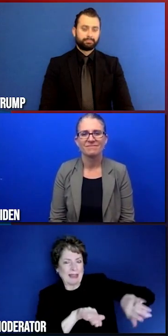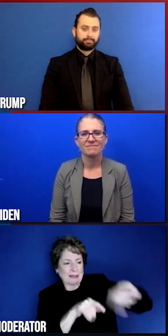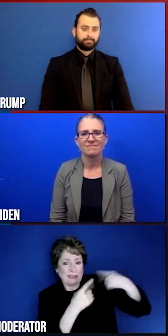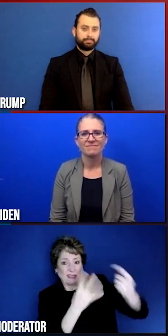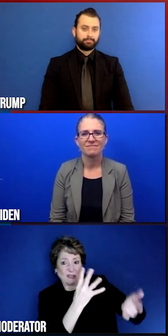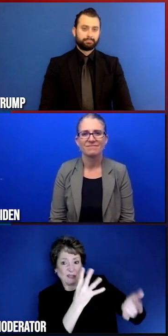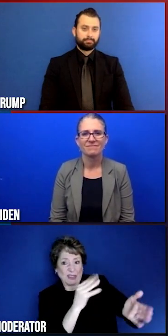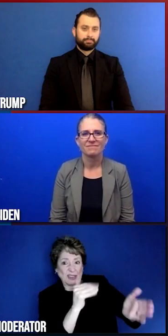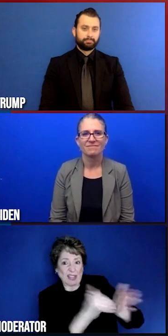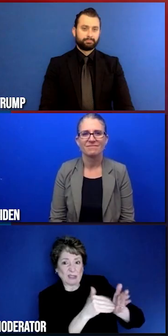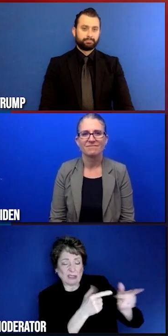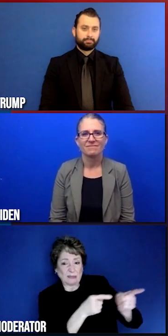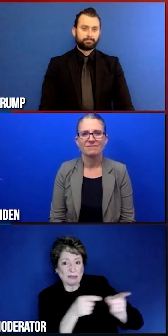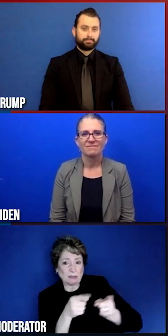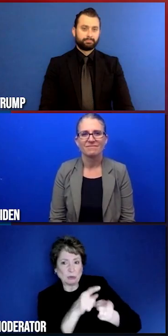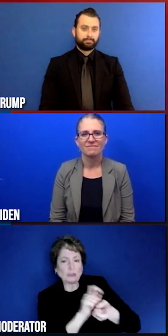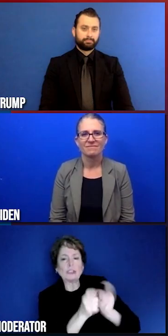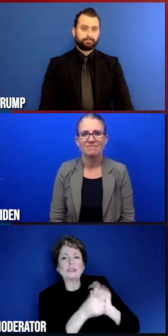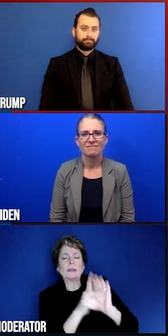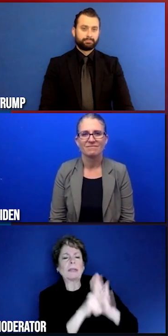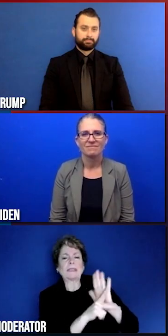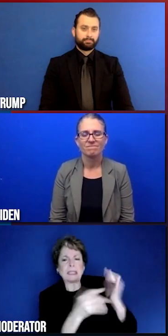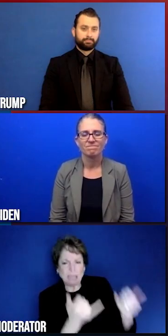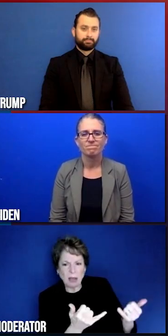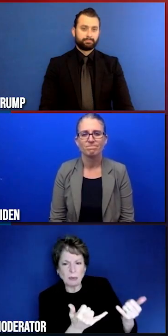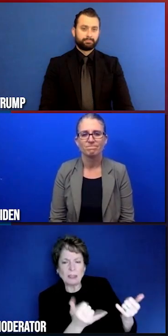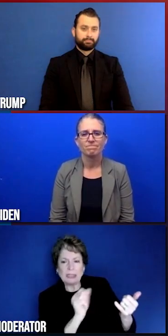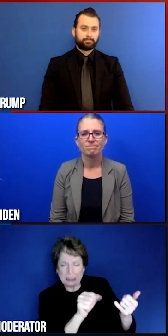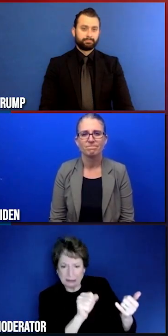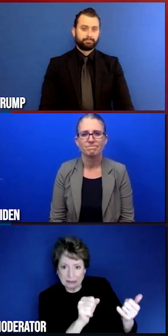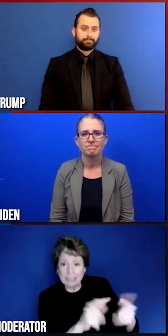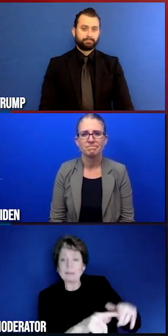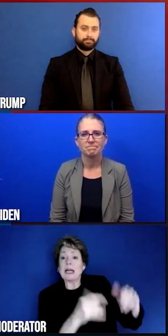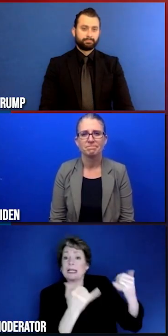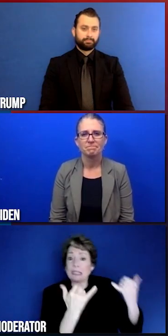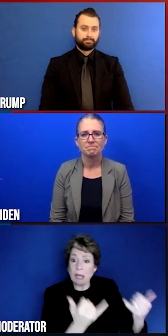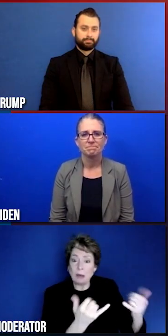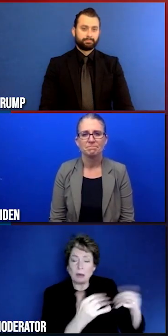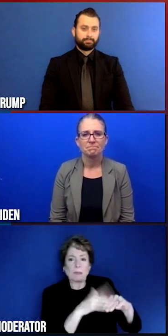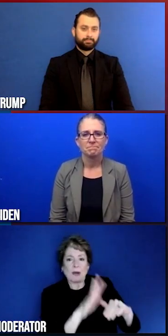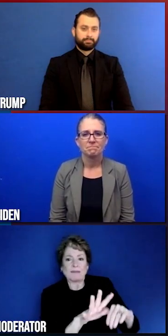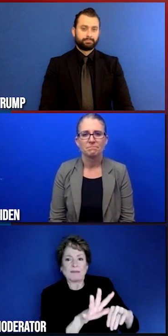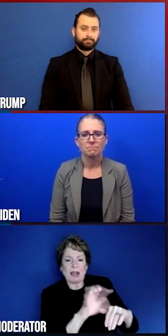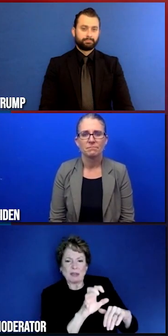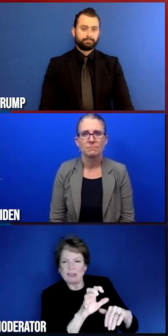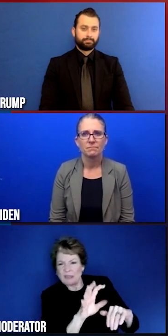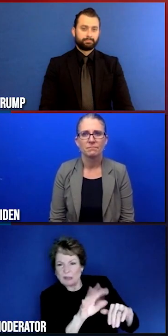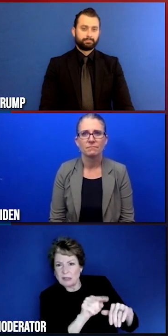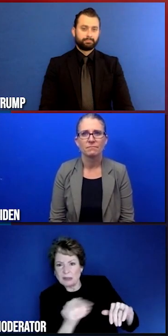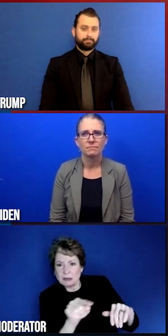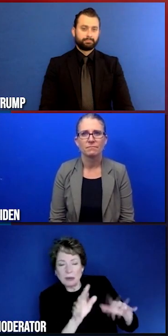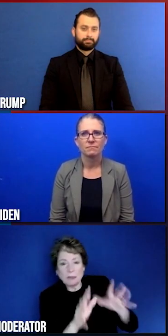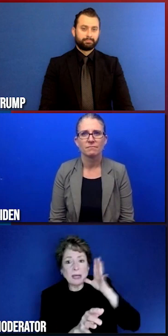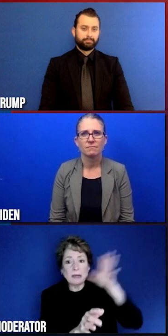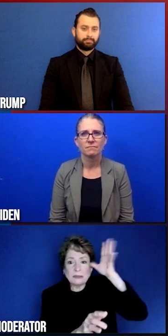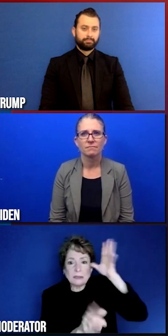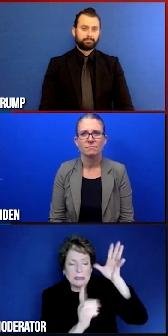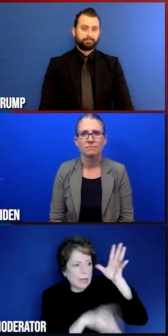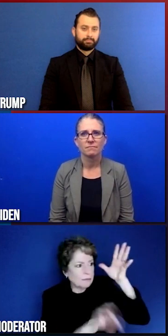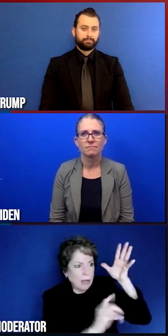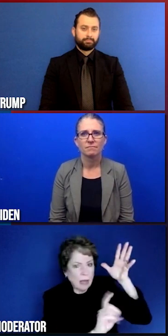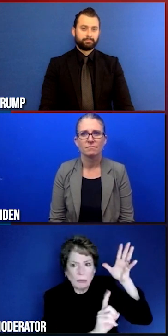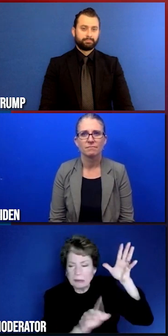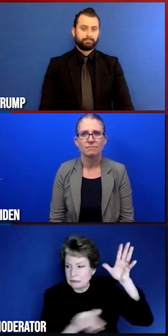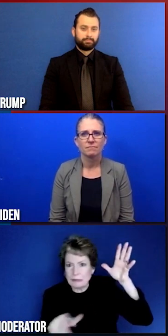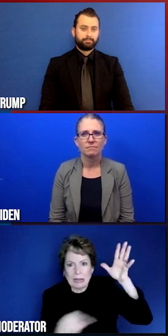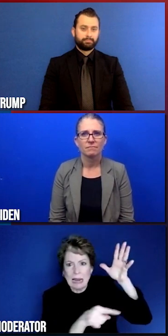United States can't locate the parents of more than 500 children. So how will these families ever be reunited? Children are brought